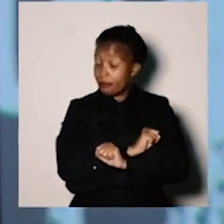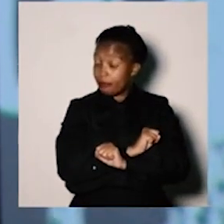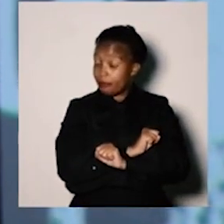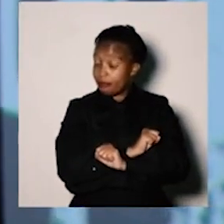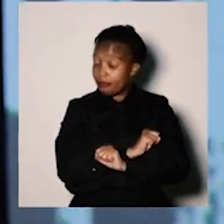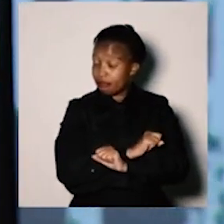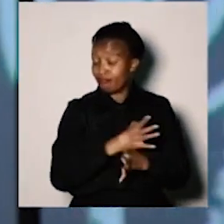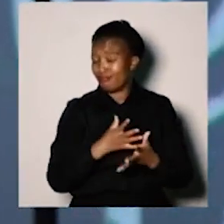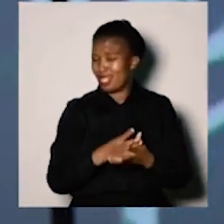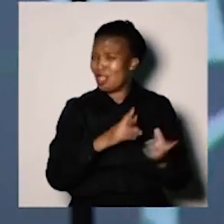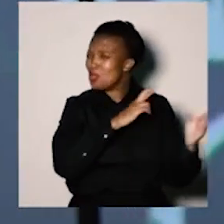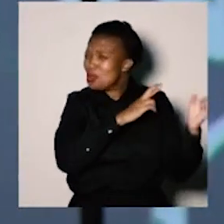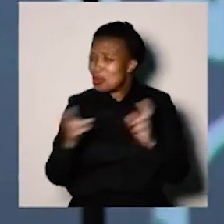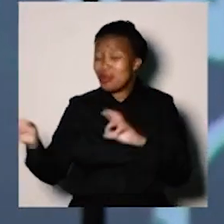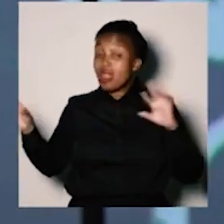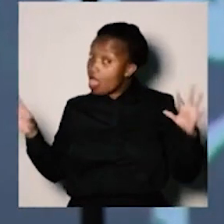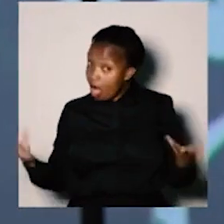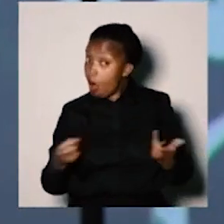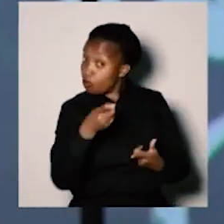How ready are you?